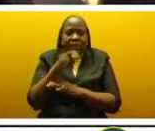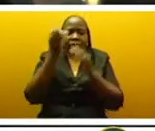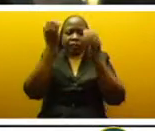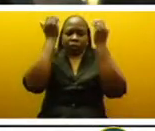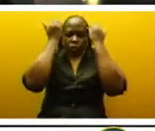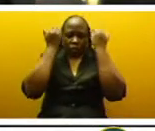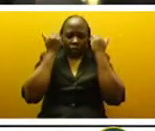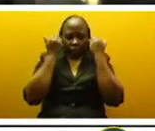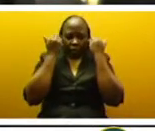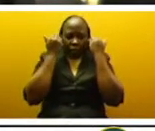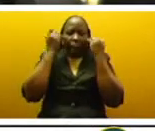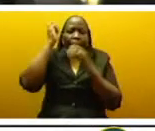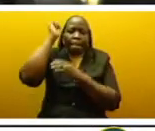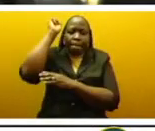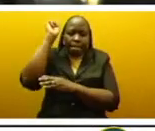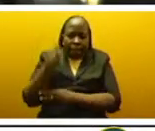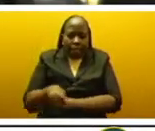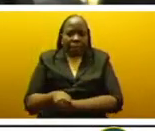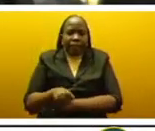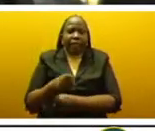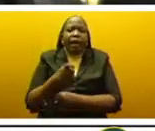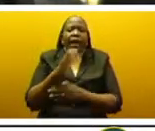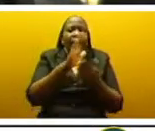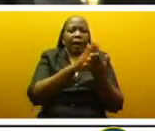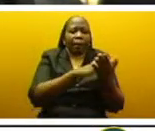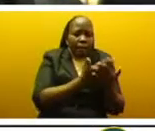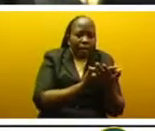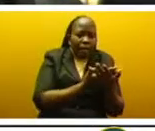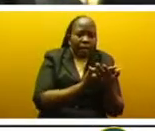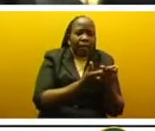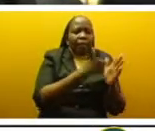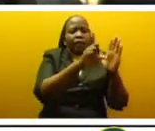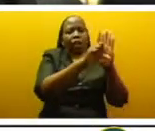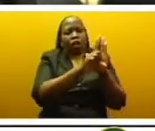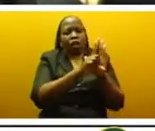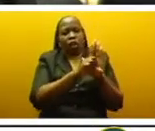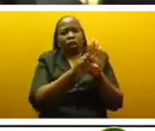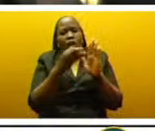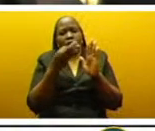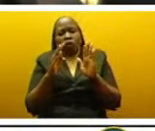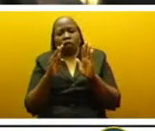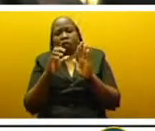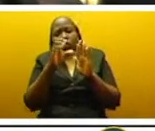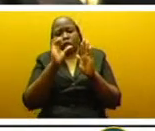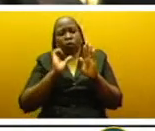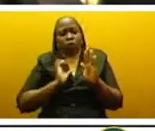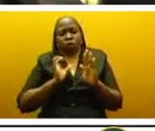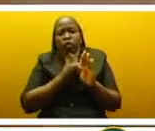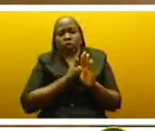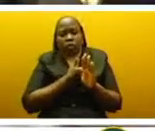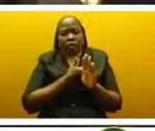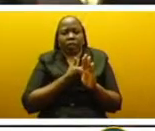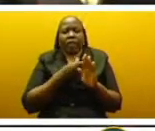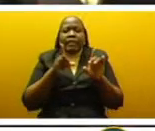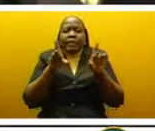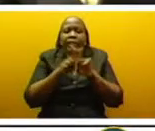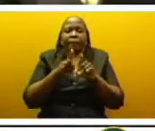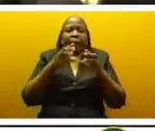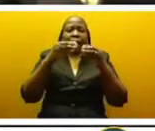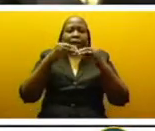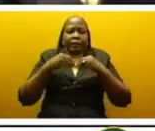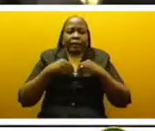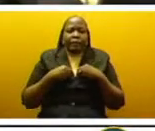apply the provisions of the Constitution to the letter holistically and allow